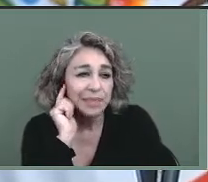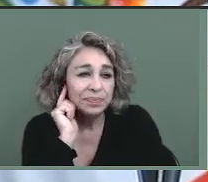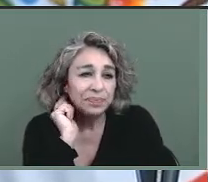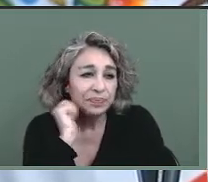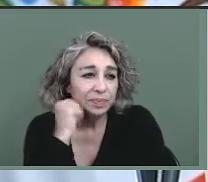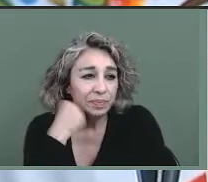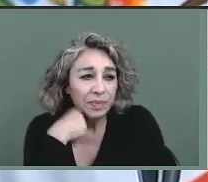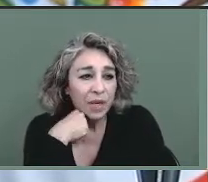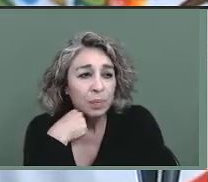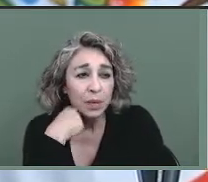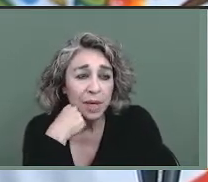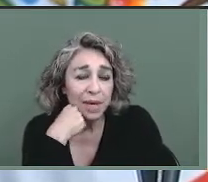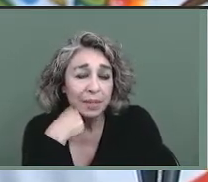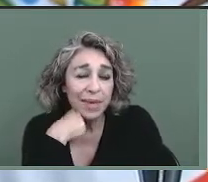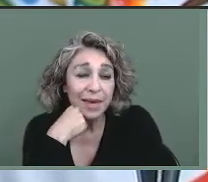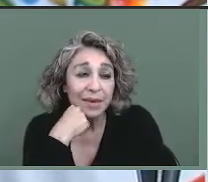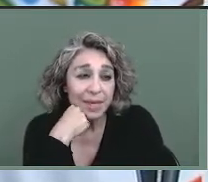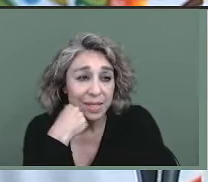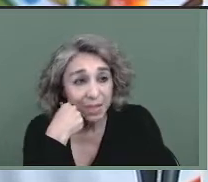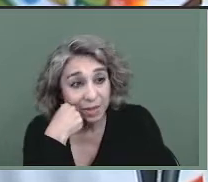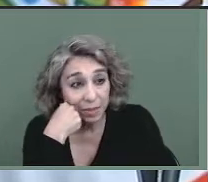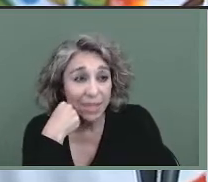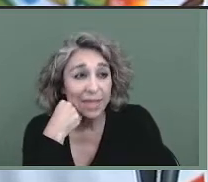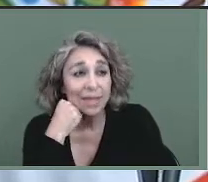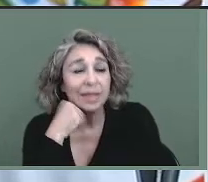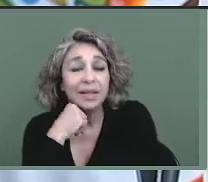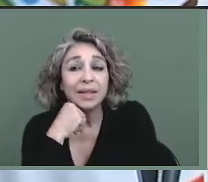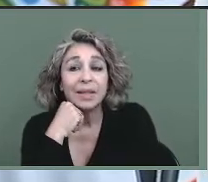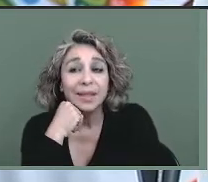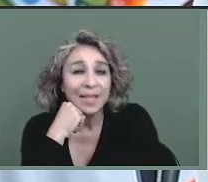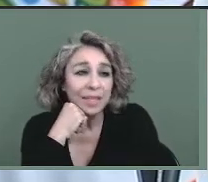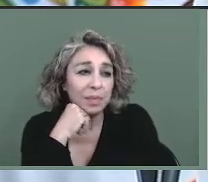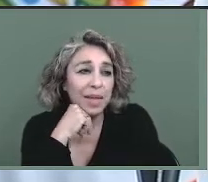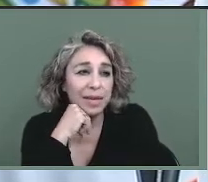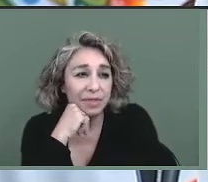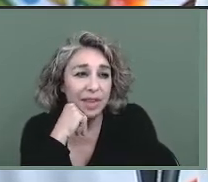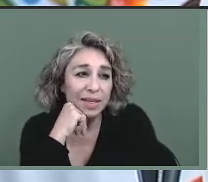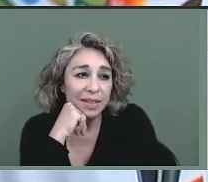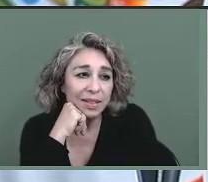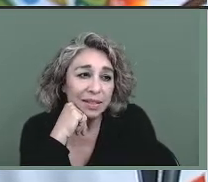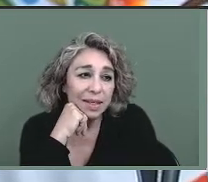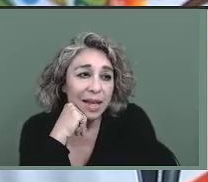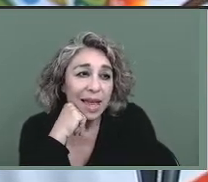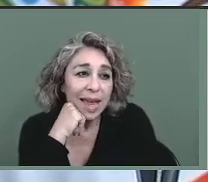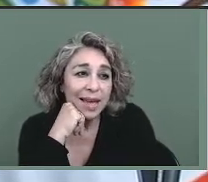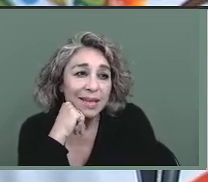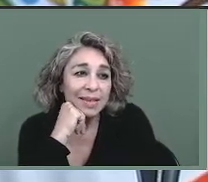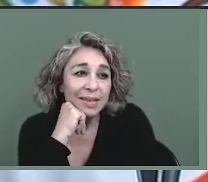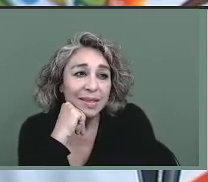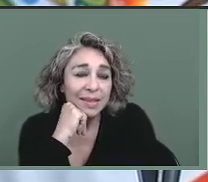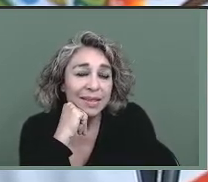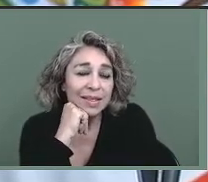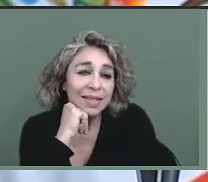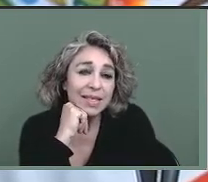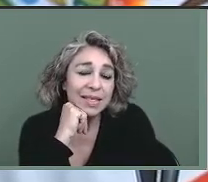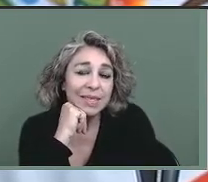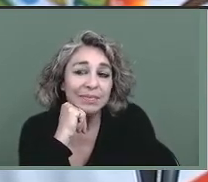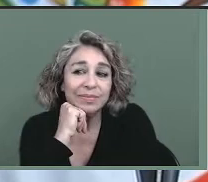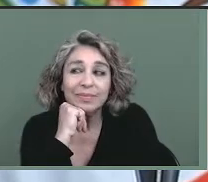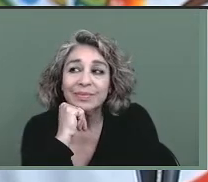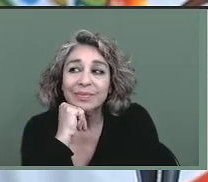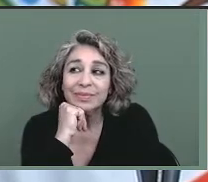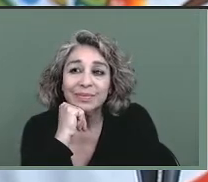ISSSTE. But we're going to better it completely. That's a plan for that. And the